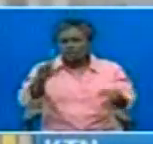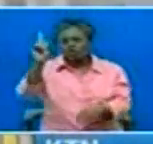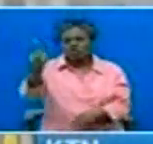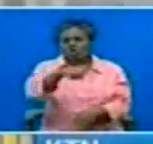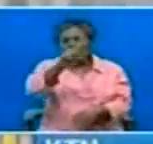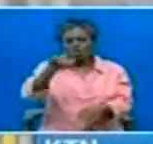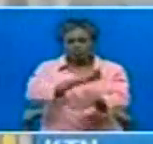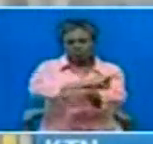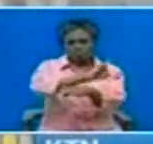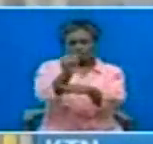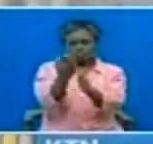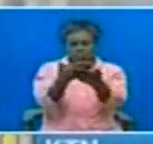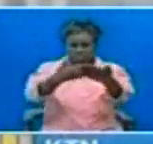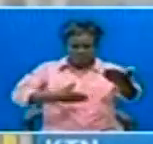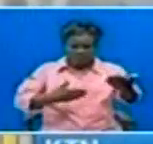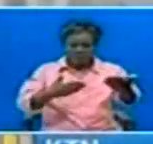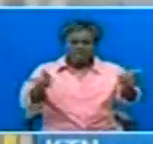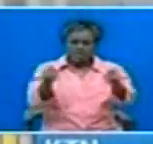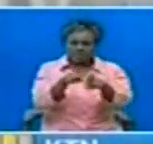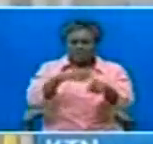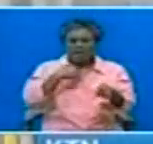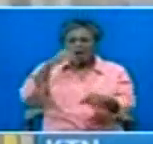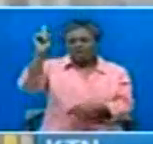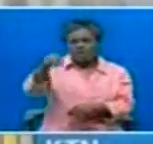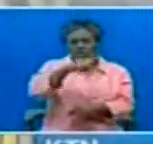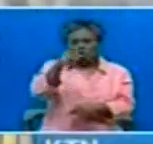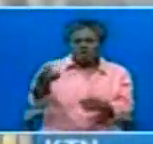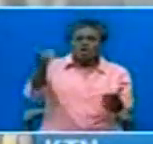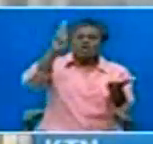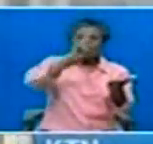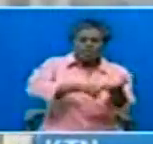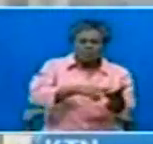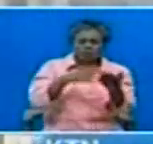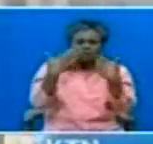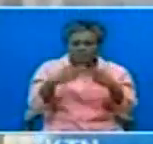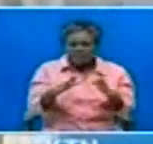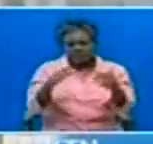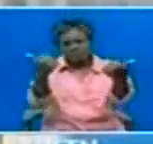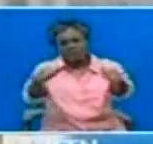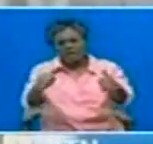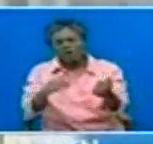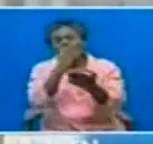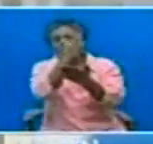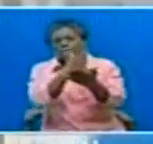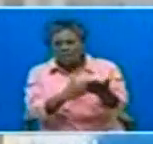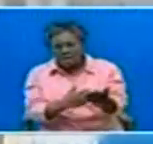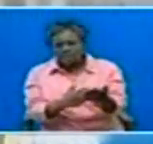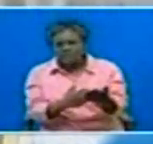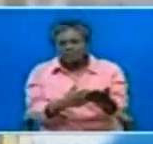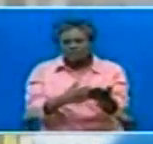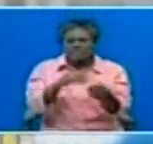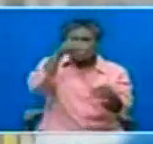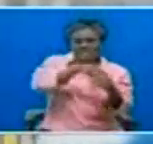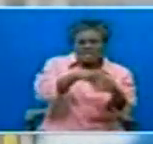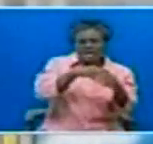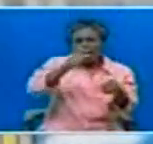map sheet. You end up with your records not being complete. Part of it is in, part of it is out